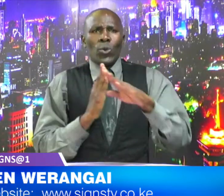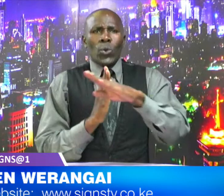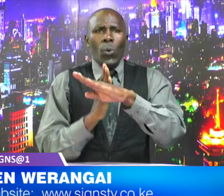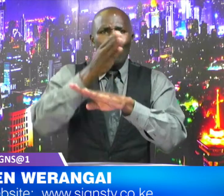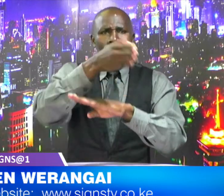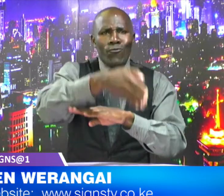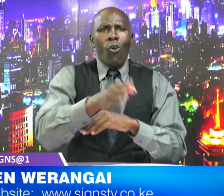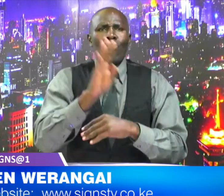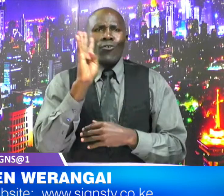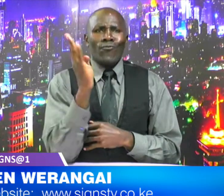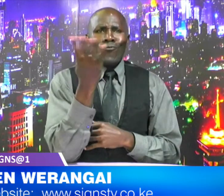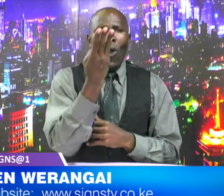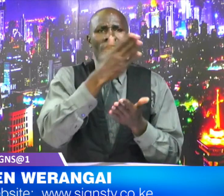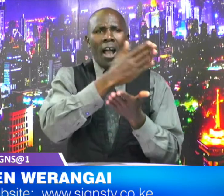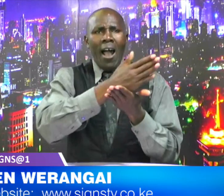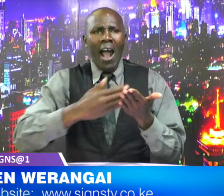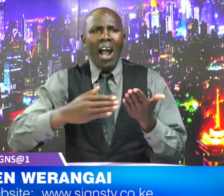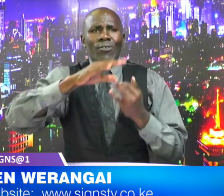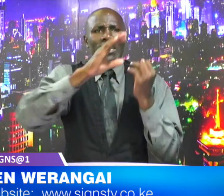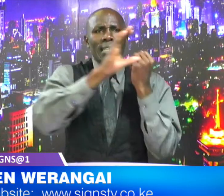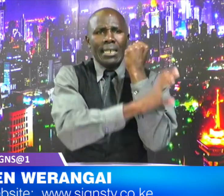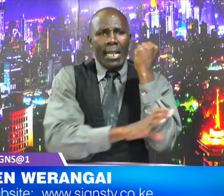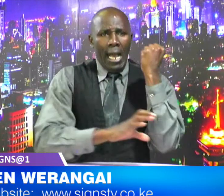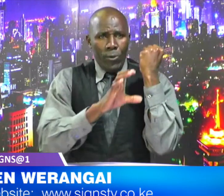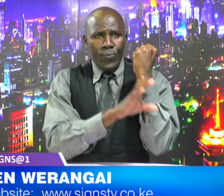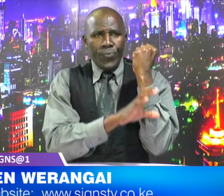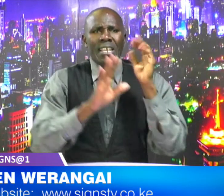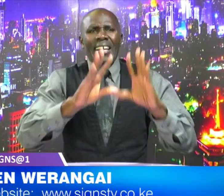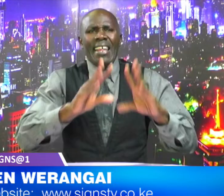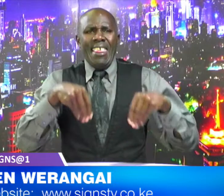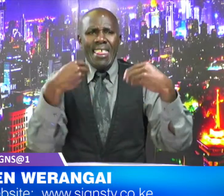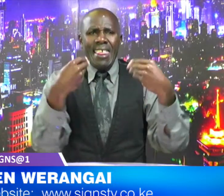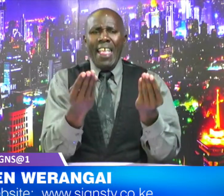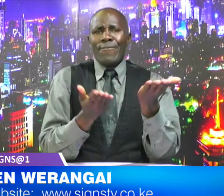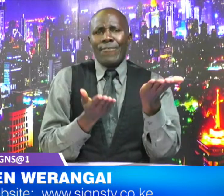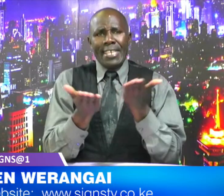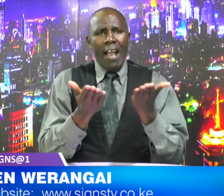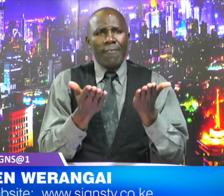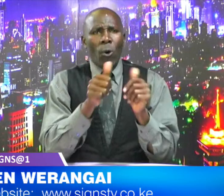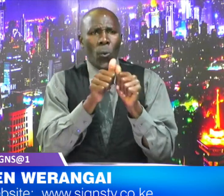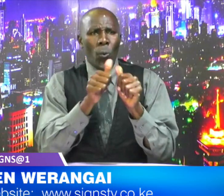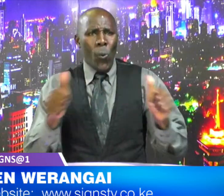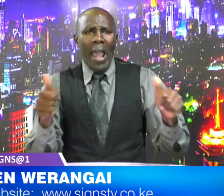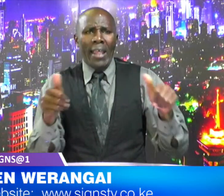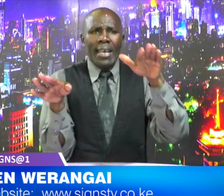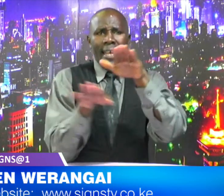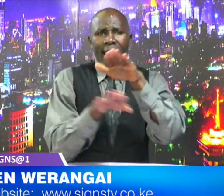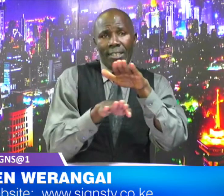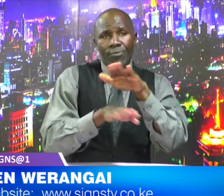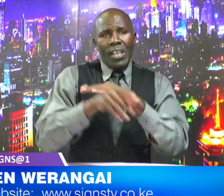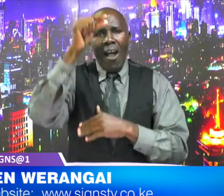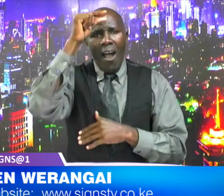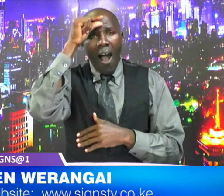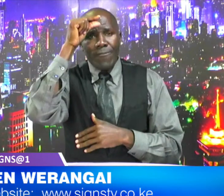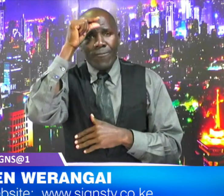to assist health personnel across the 4 sub-counties render services well.